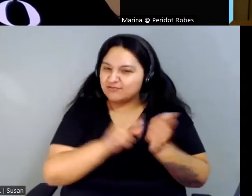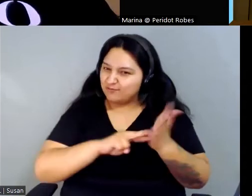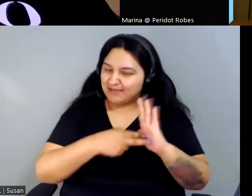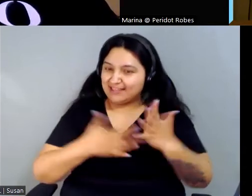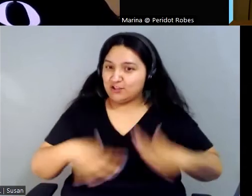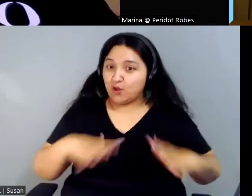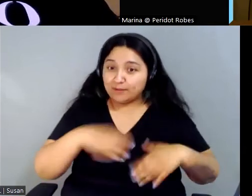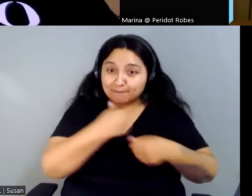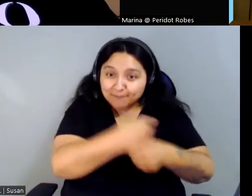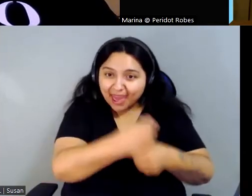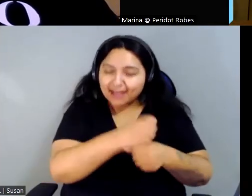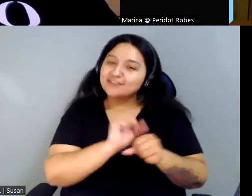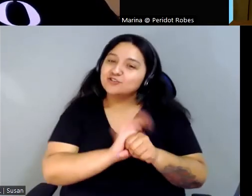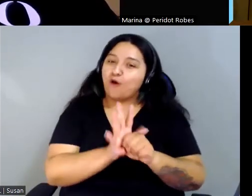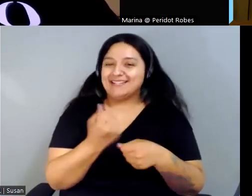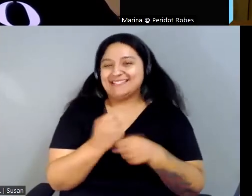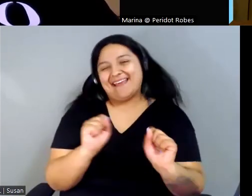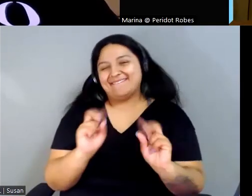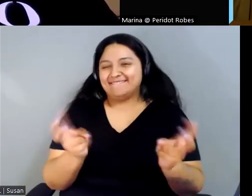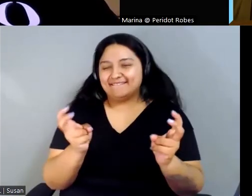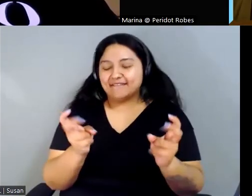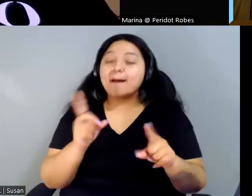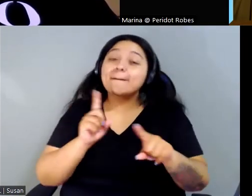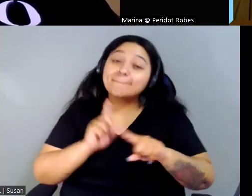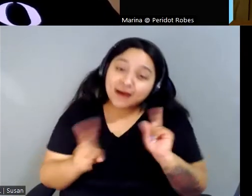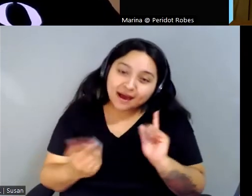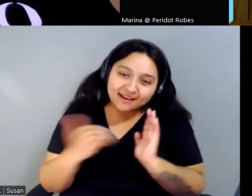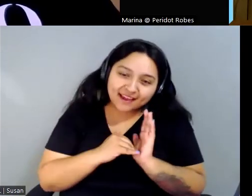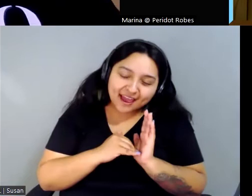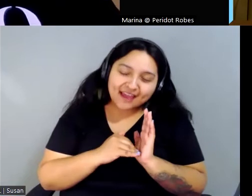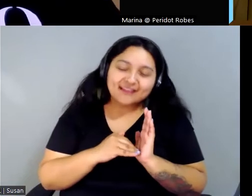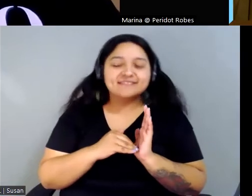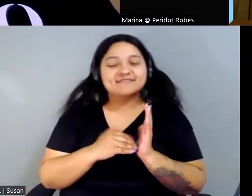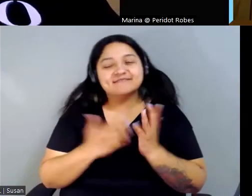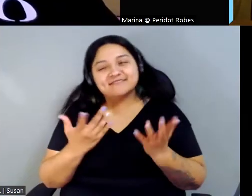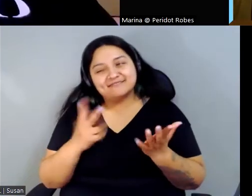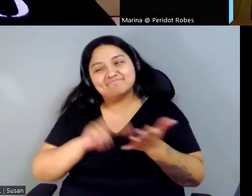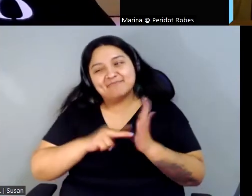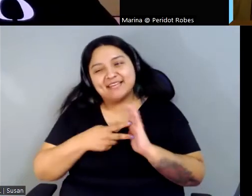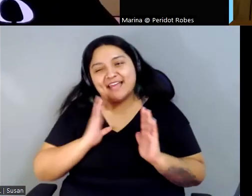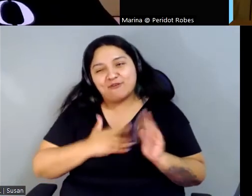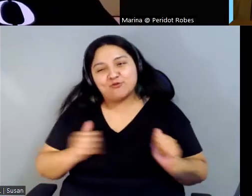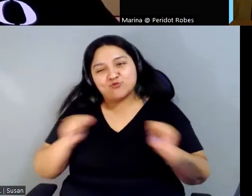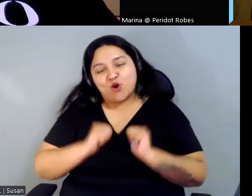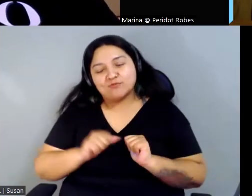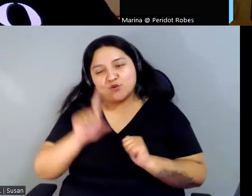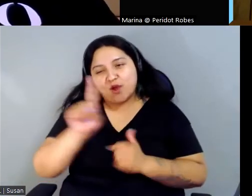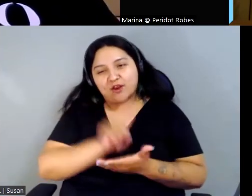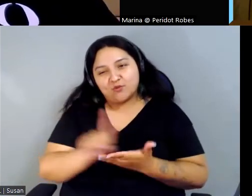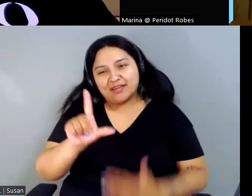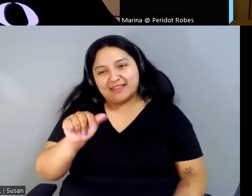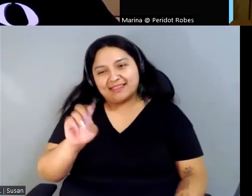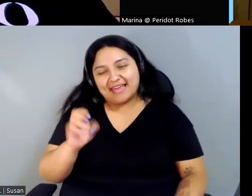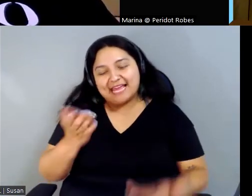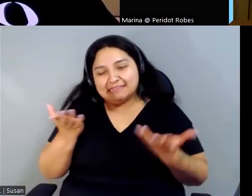also means that my velvet robes are a week late coming out because we only sewing, and we don't make them